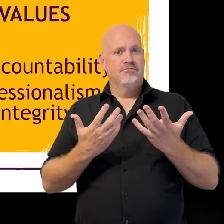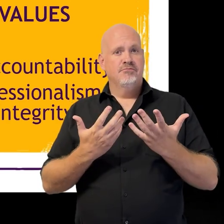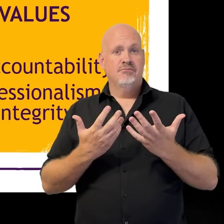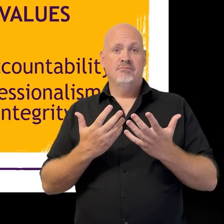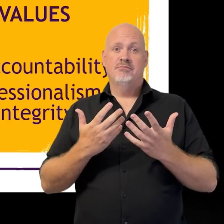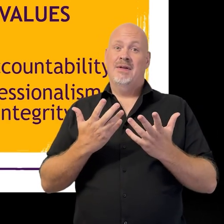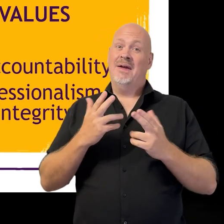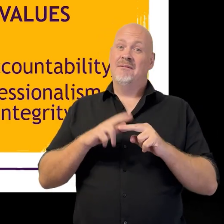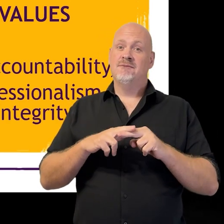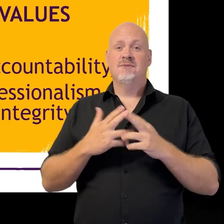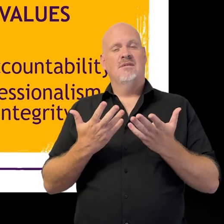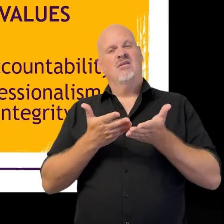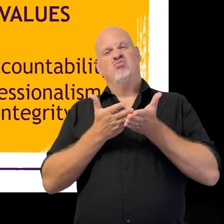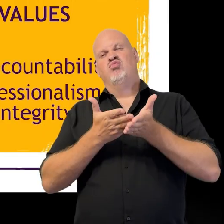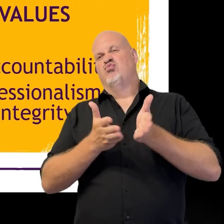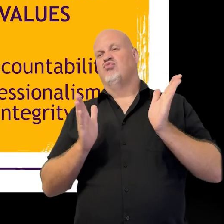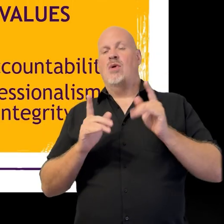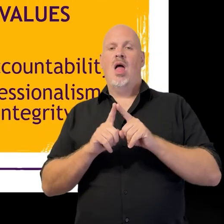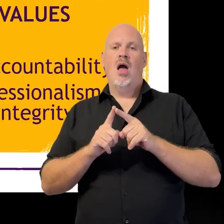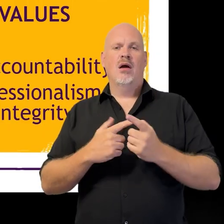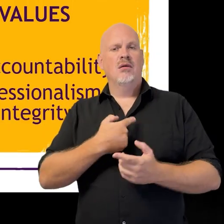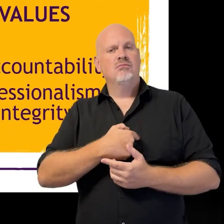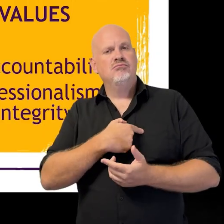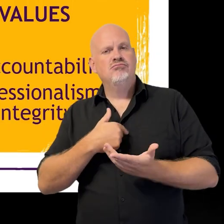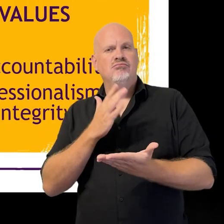2 terms really mean.